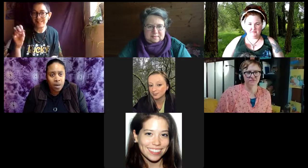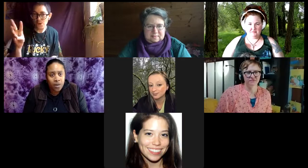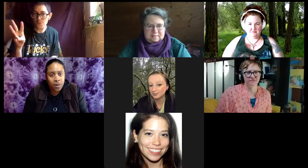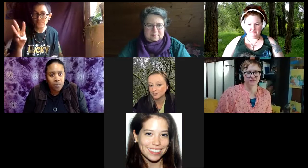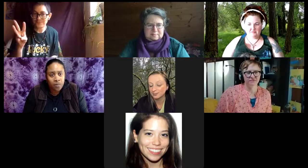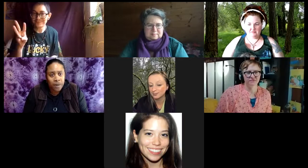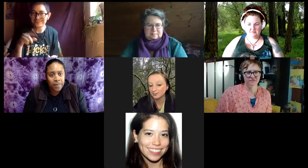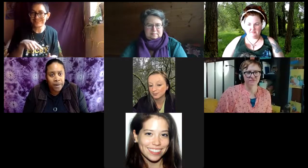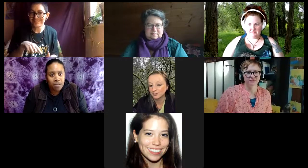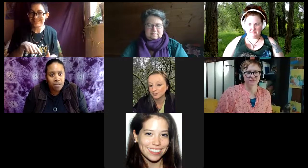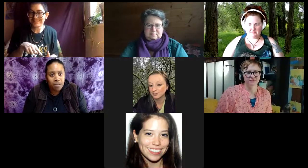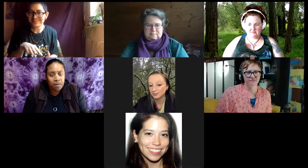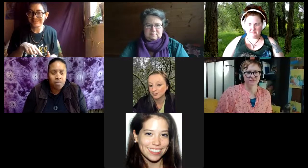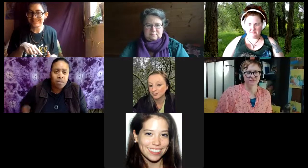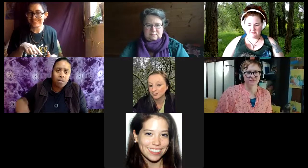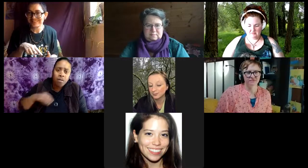And so is Robin.